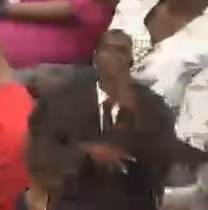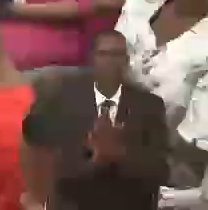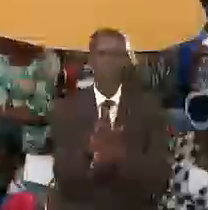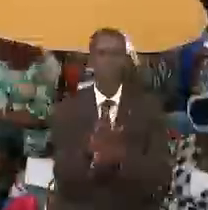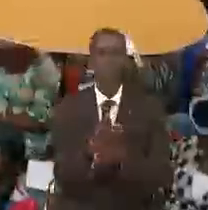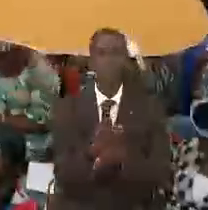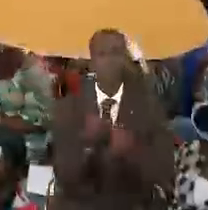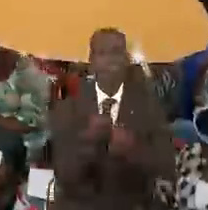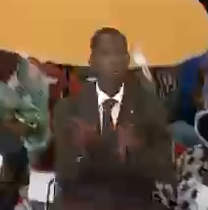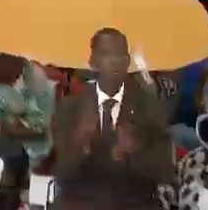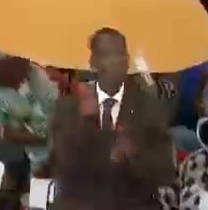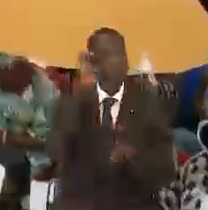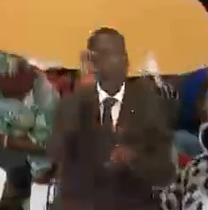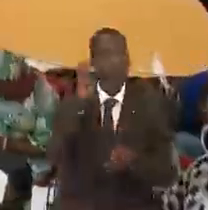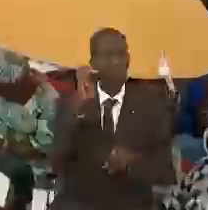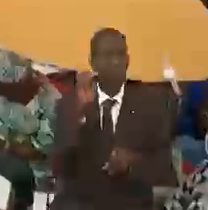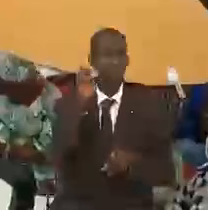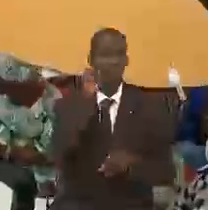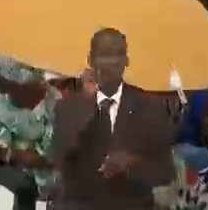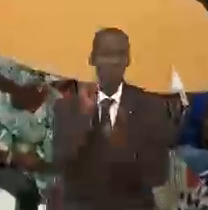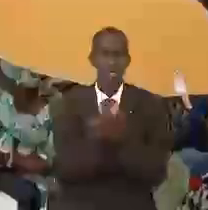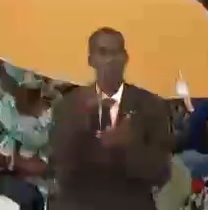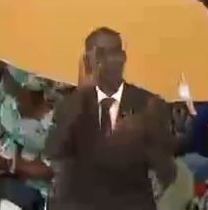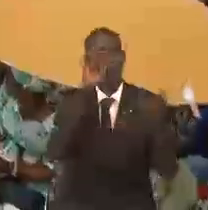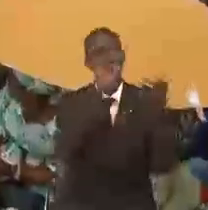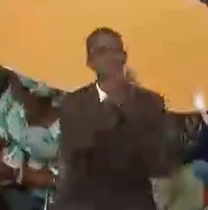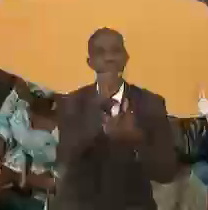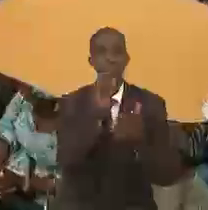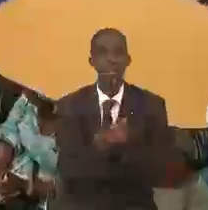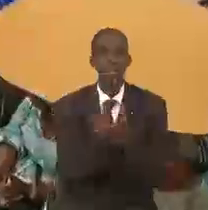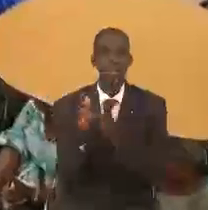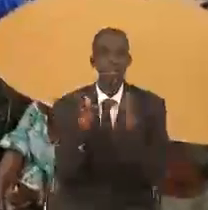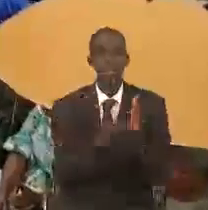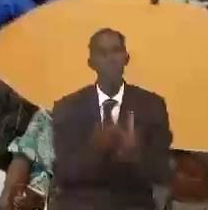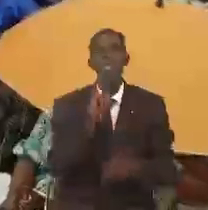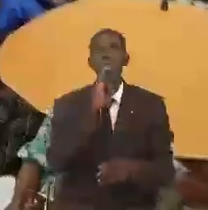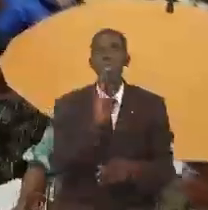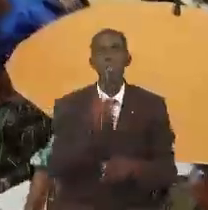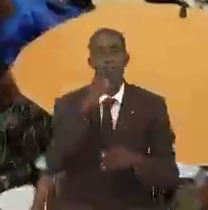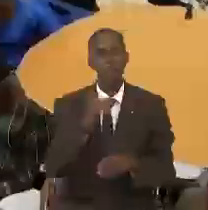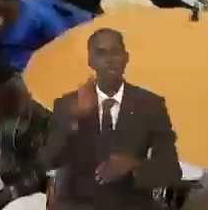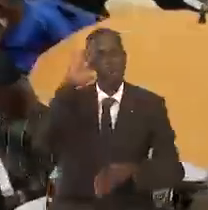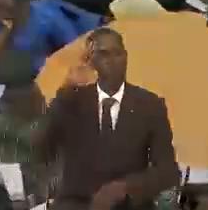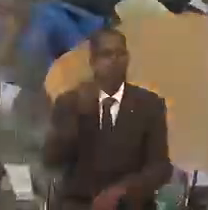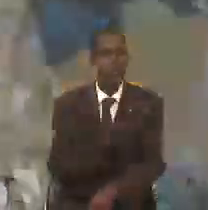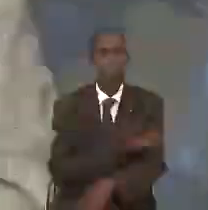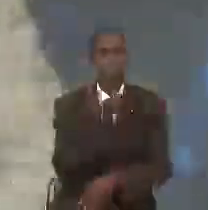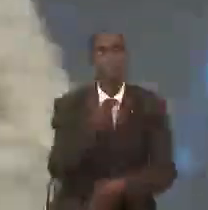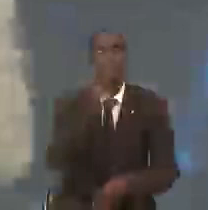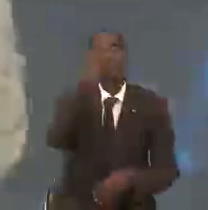that believeth that Jesus is the Son of God? Born